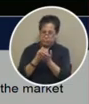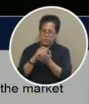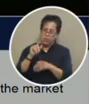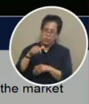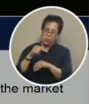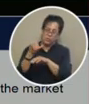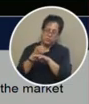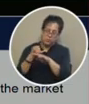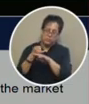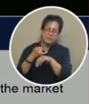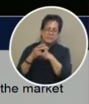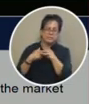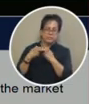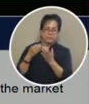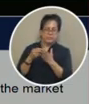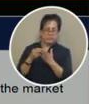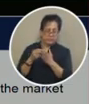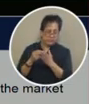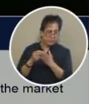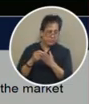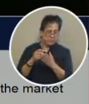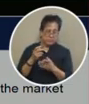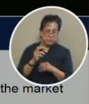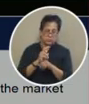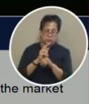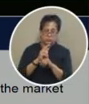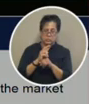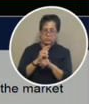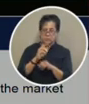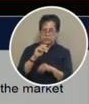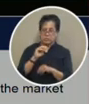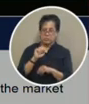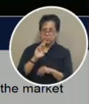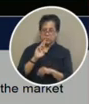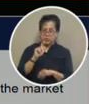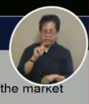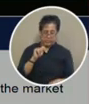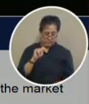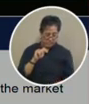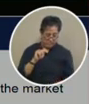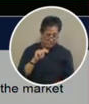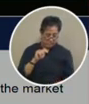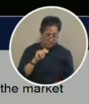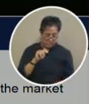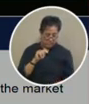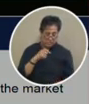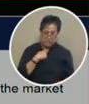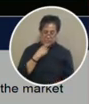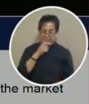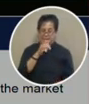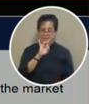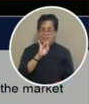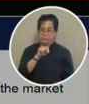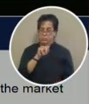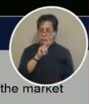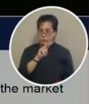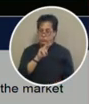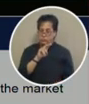quite a bit of money by taking advantage of the market. I mentioned the 18.2 million